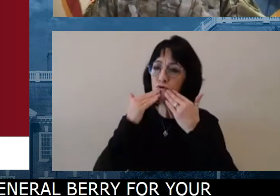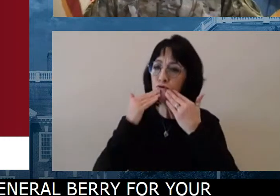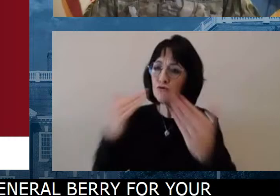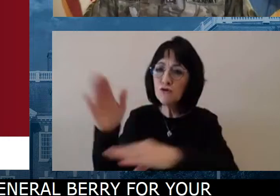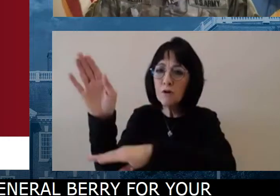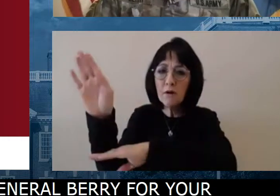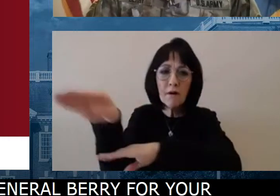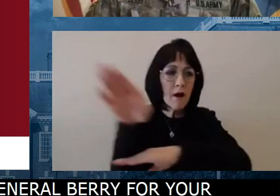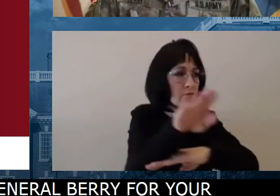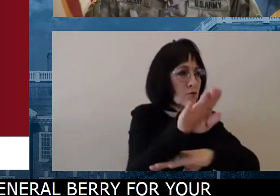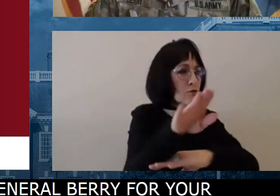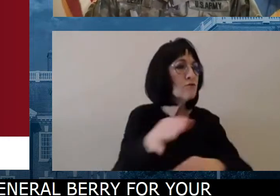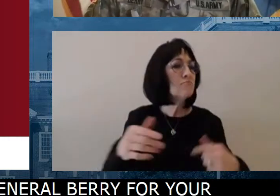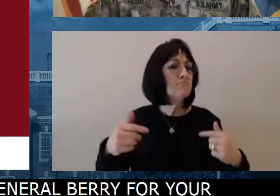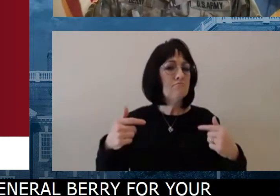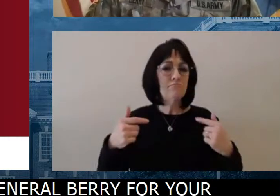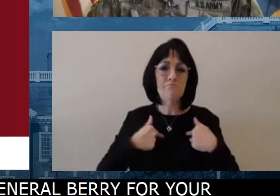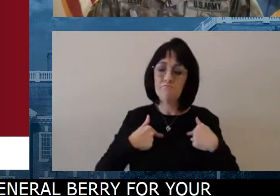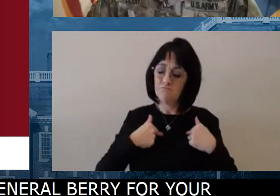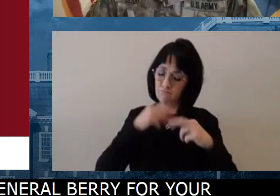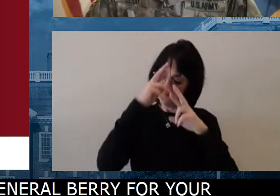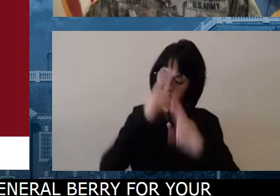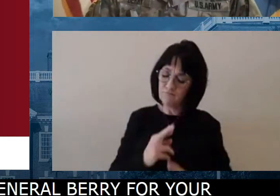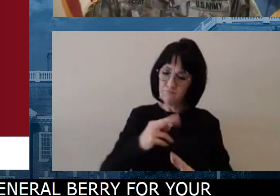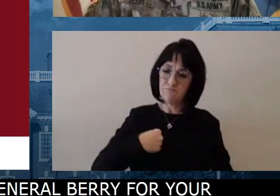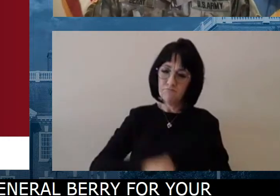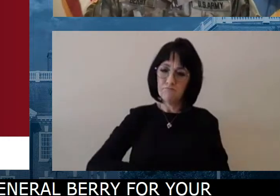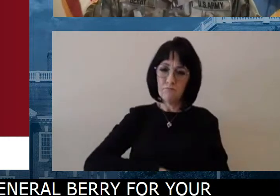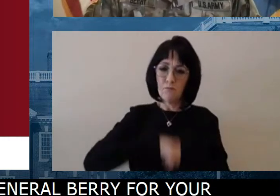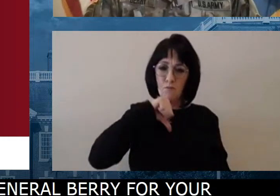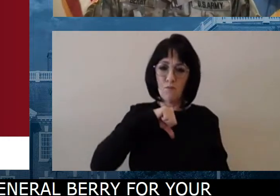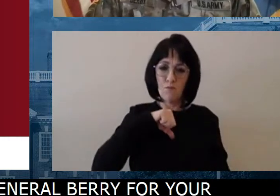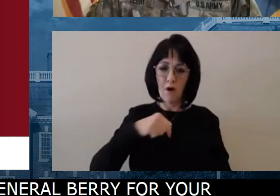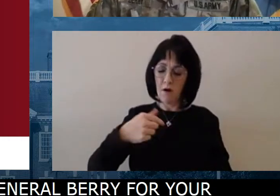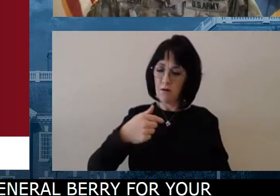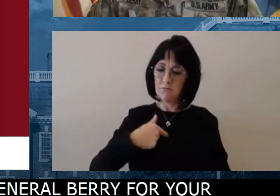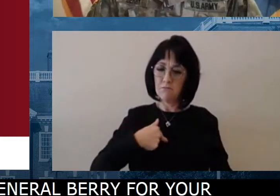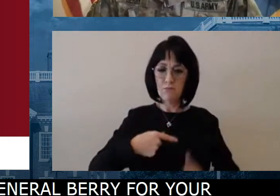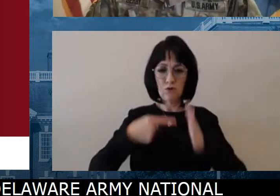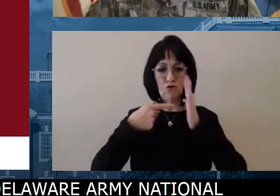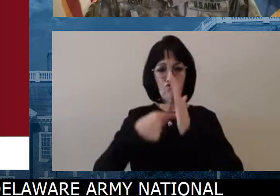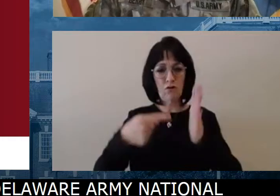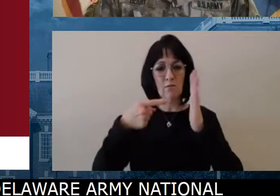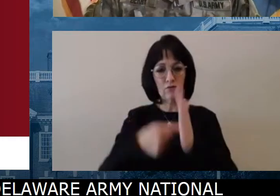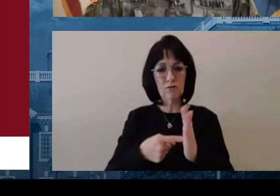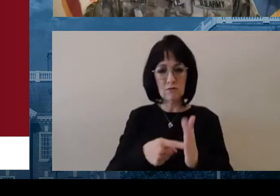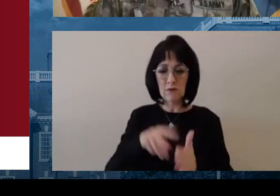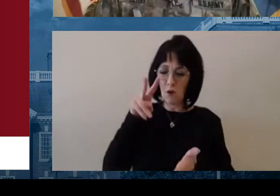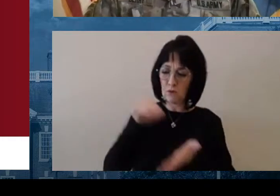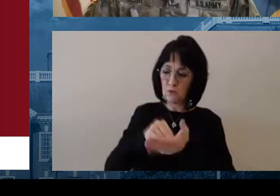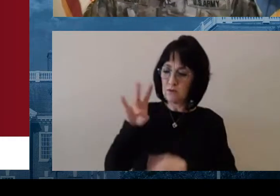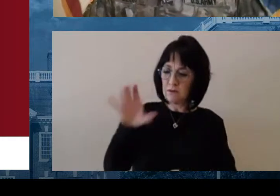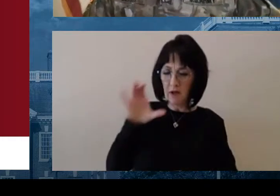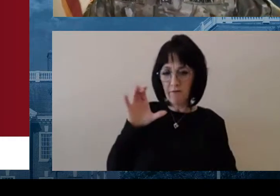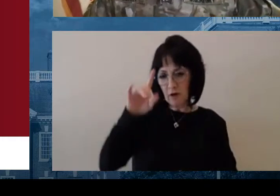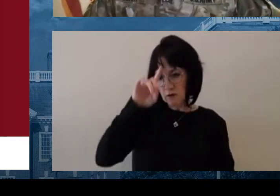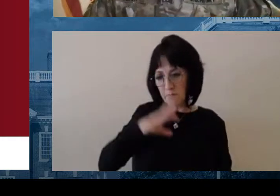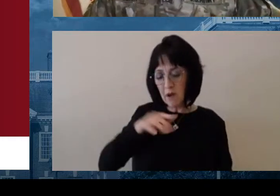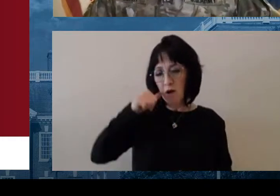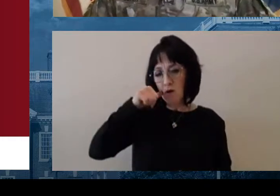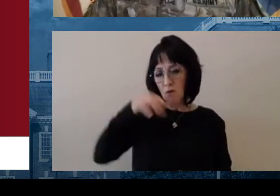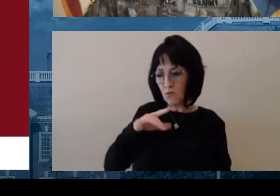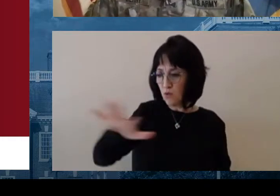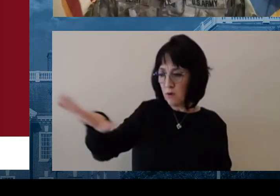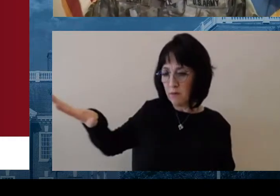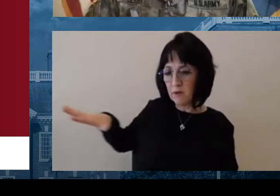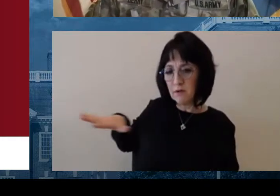for me to be able to represent the 2,700 men and women that are part of your National Guard here in Delaware. Before I go through my slides, I